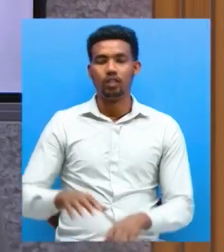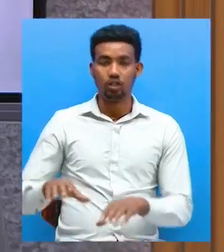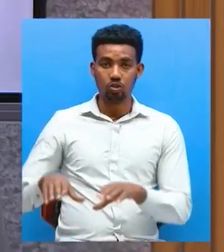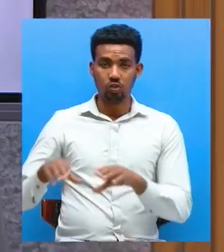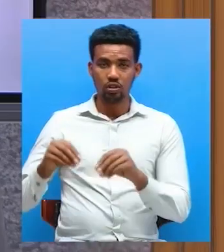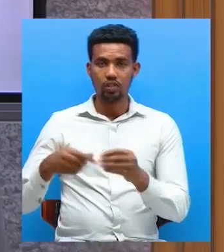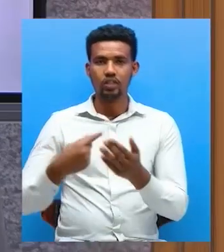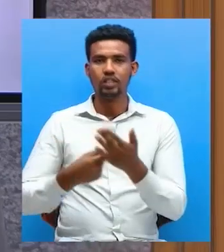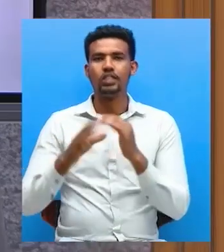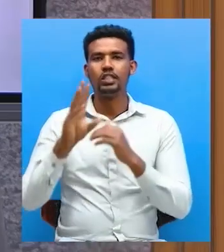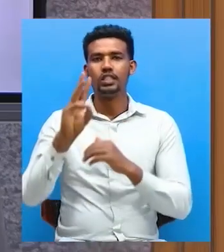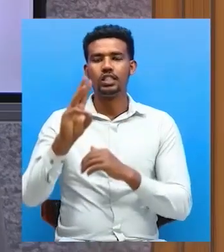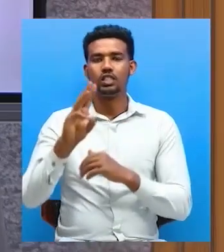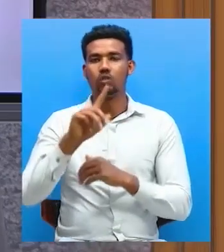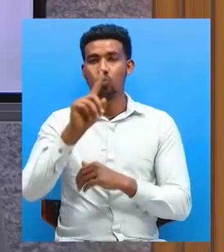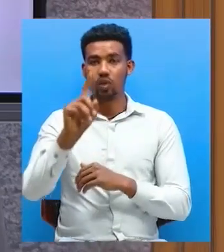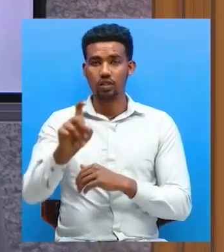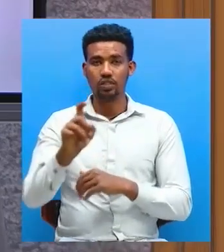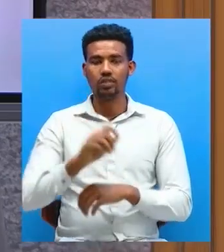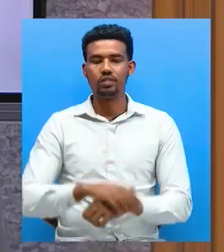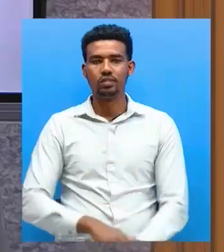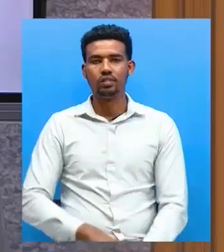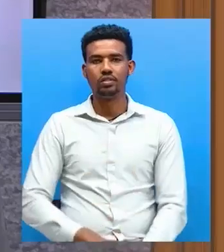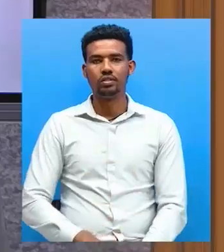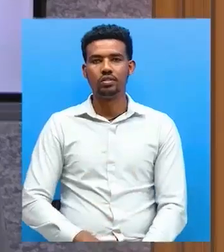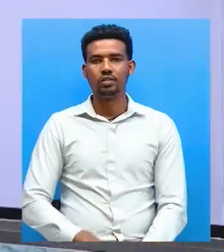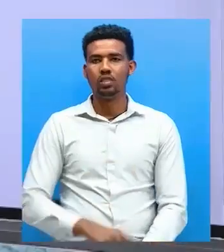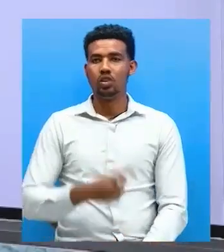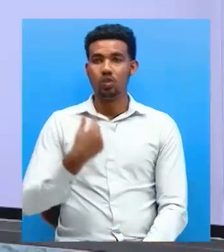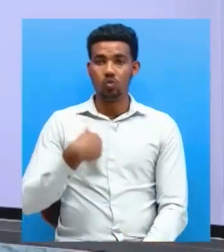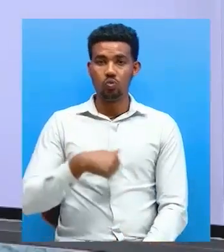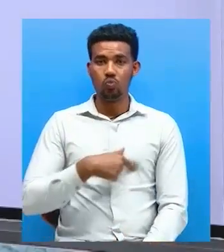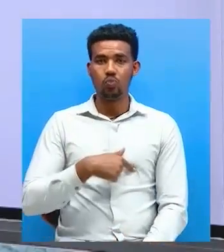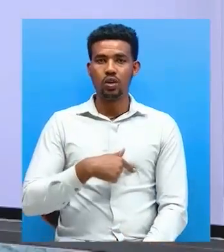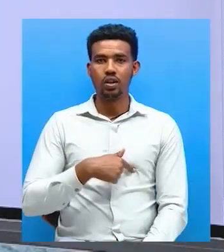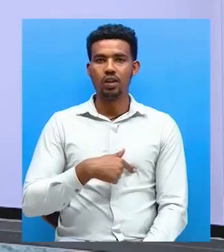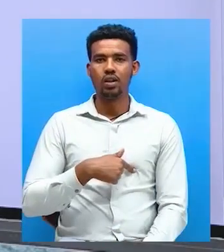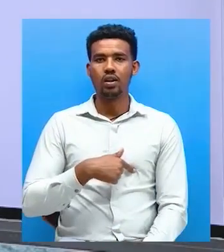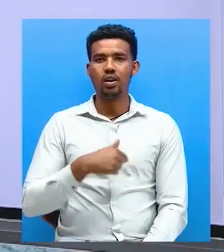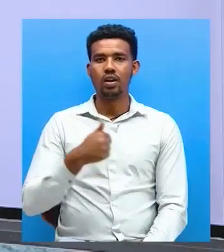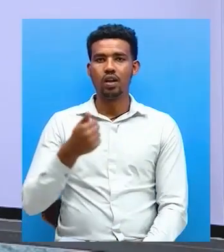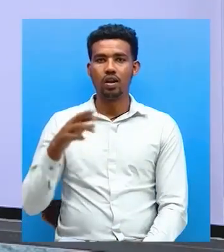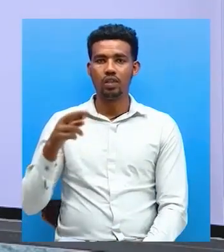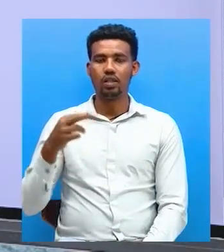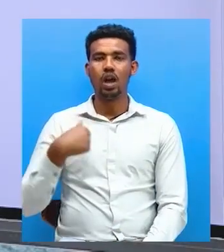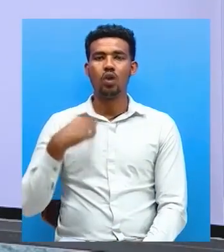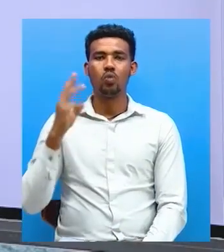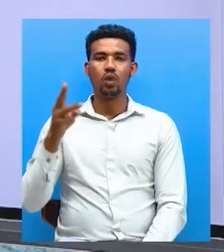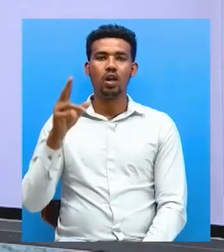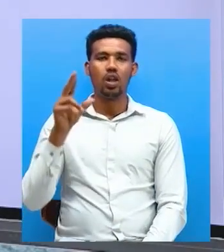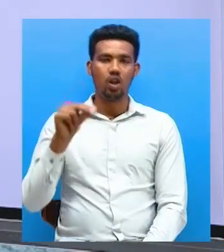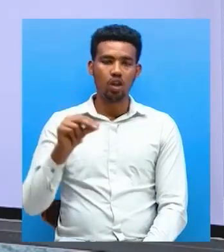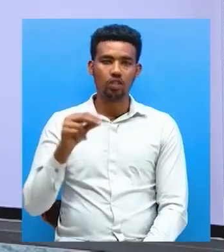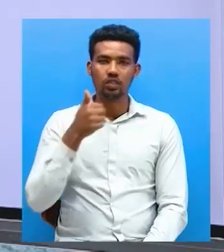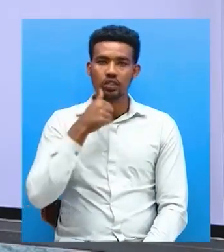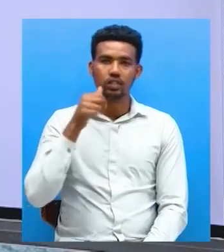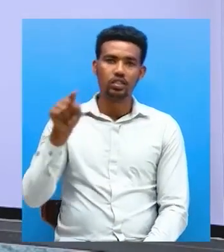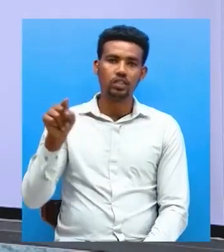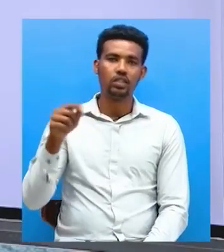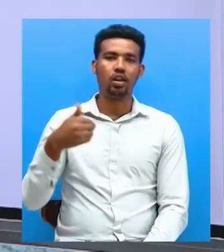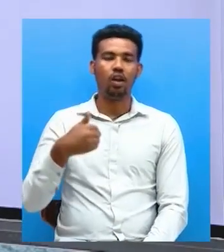Students, here is 6 questions. We are, I will not, she